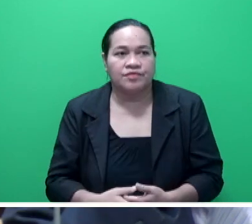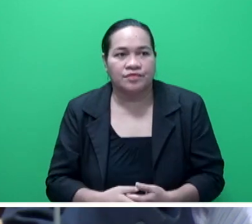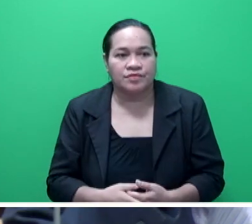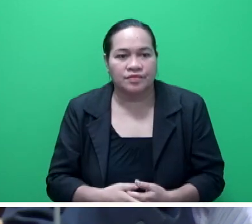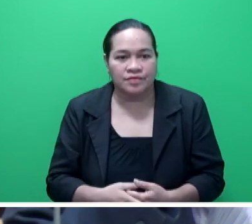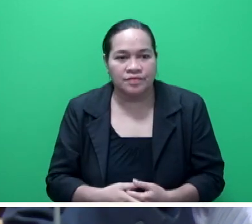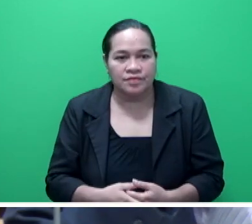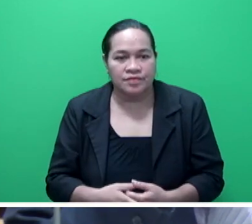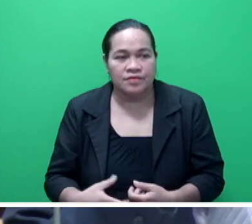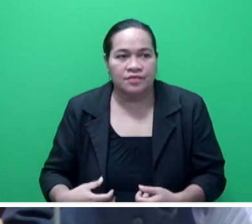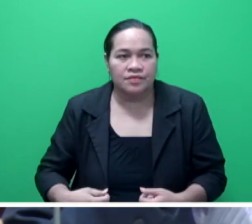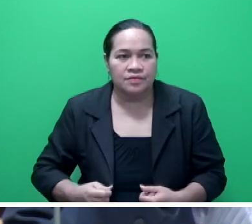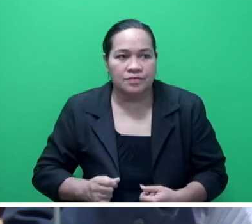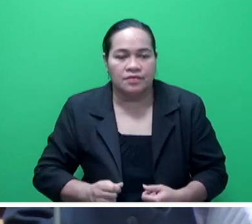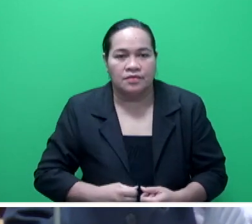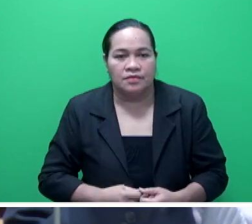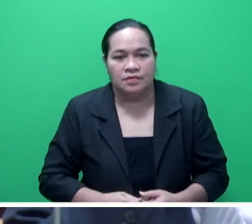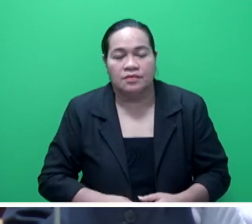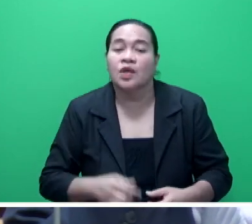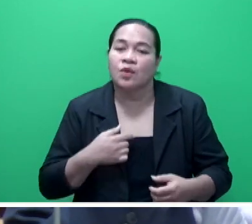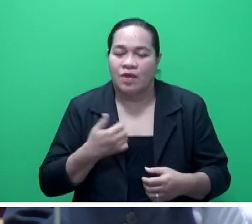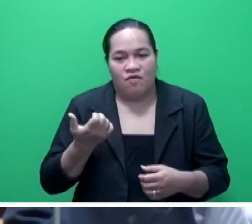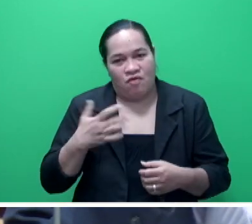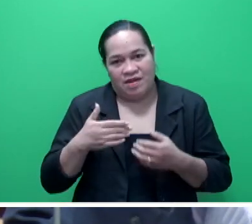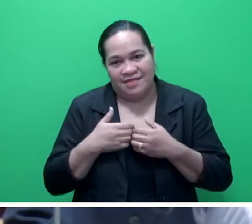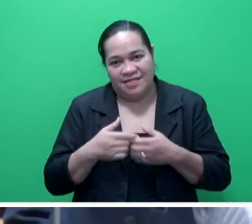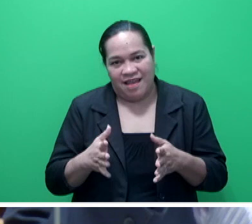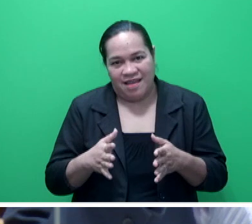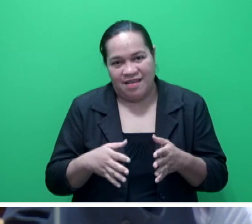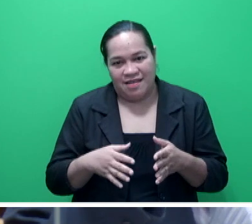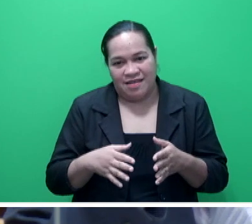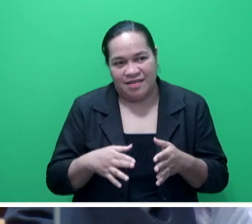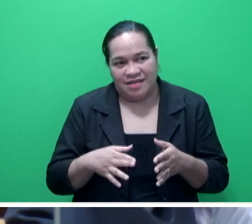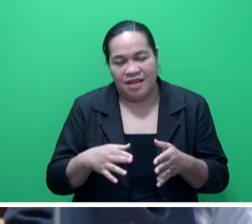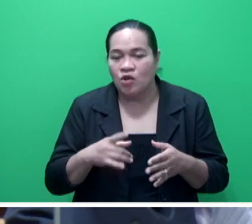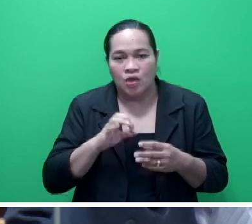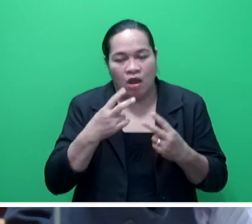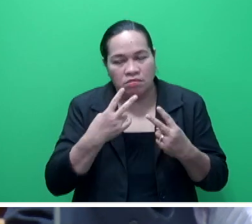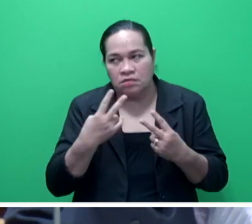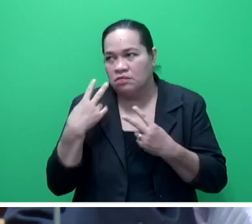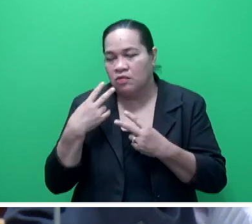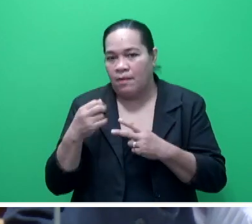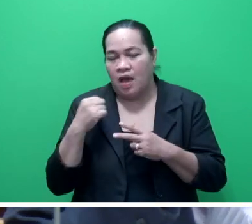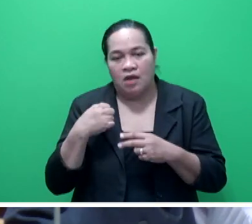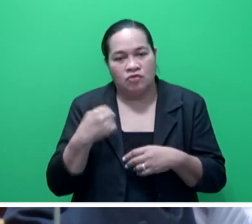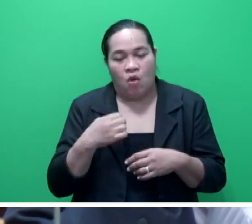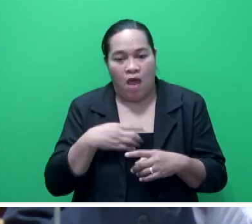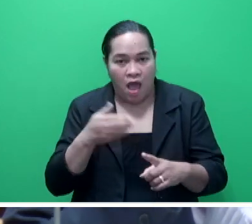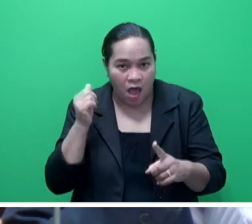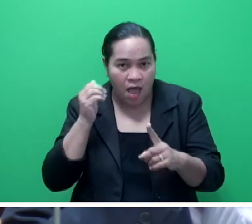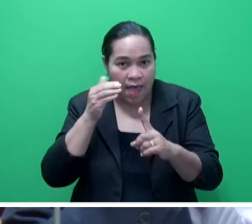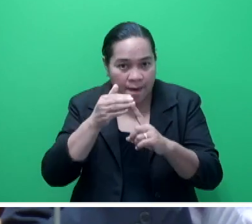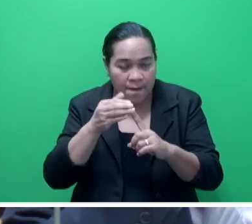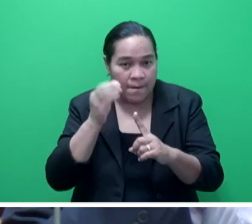Honourable Speaker, sir, we have already set sail and basically we're not looking back. The ultimate aim, Honourable Speaker,